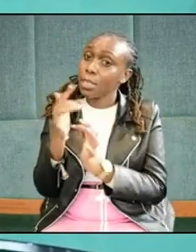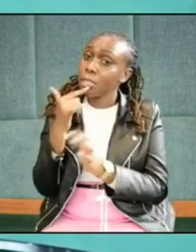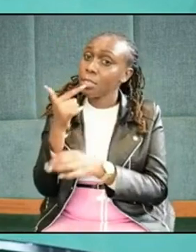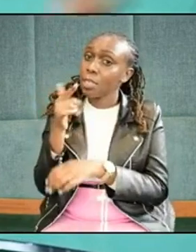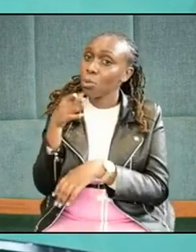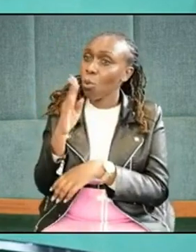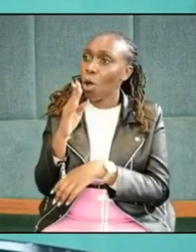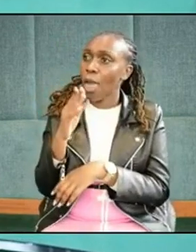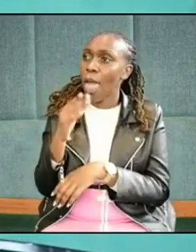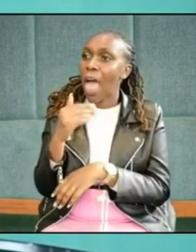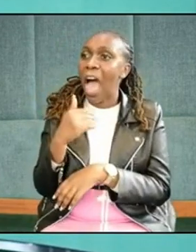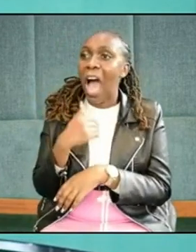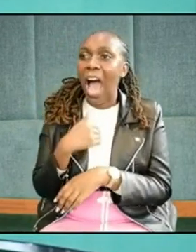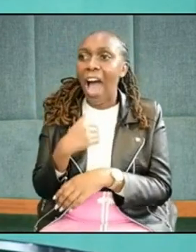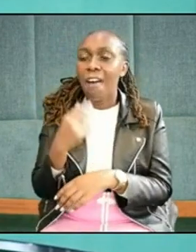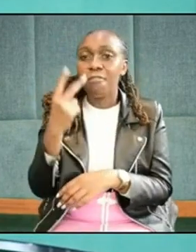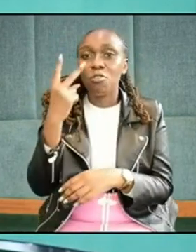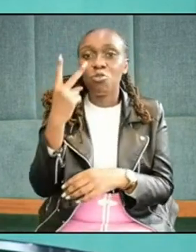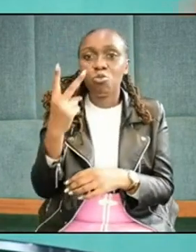many things?